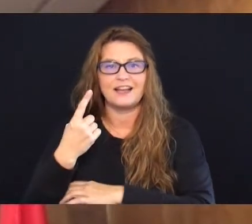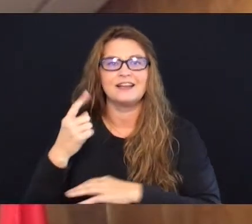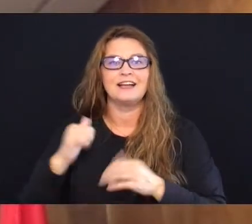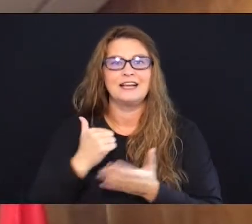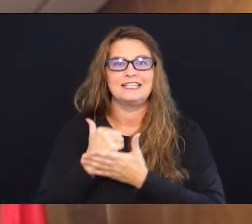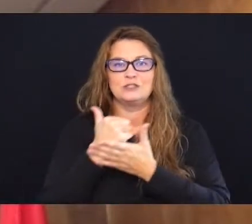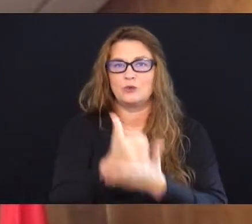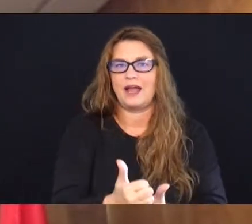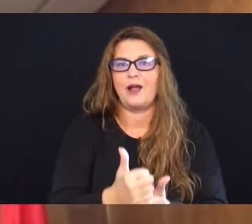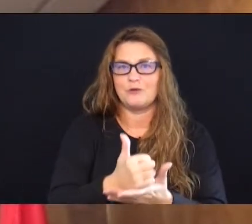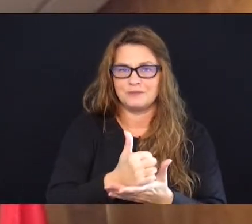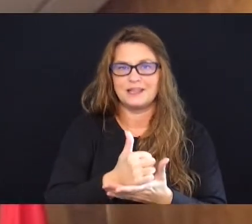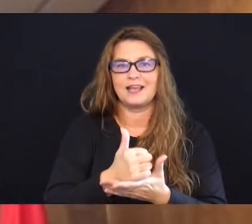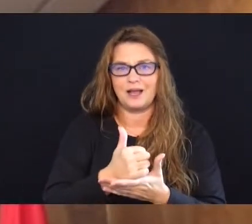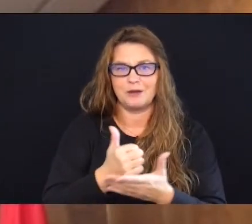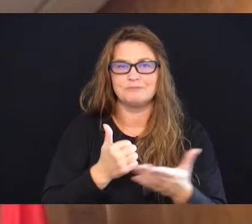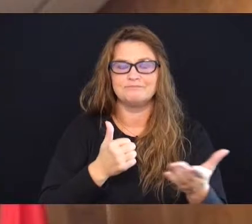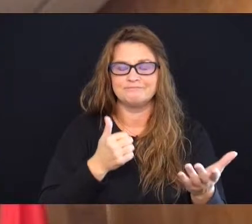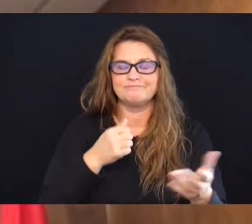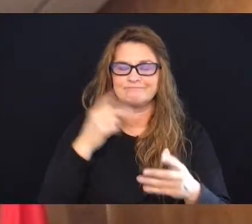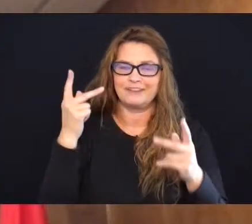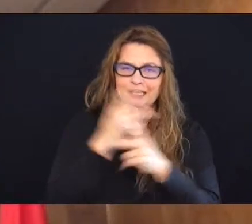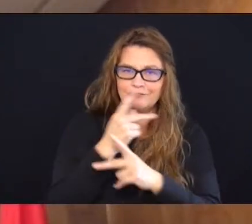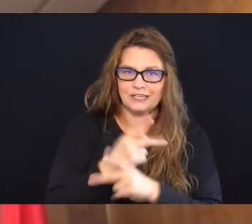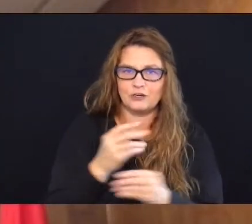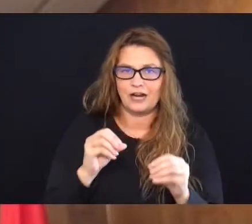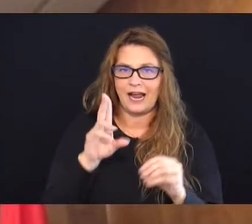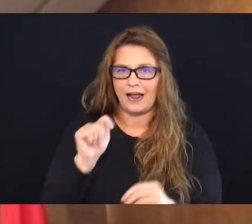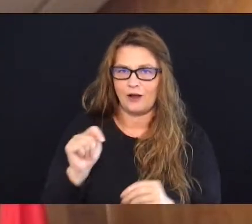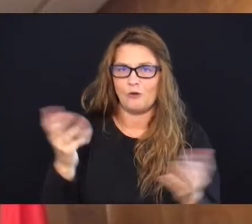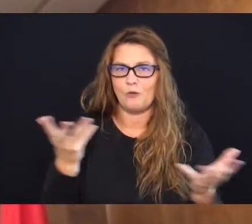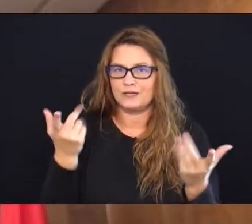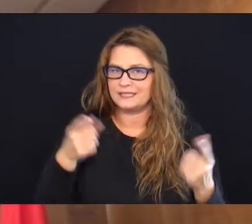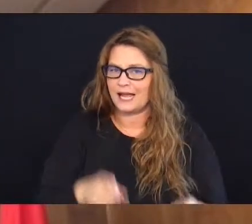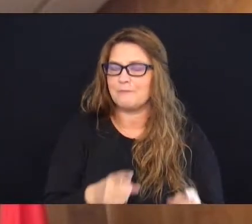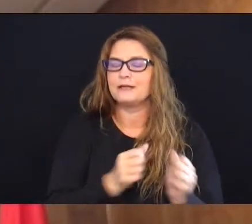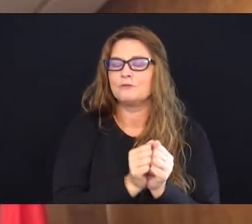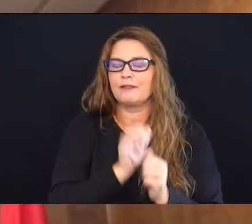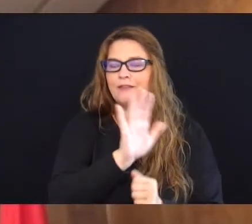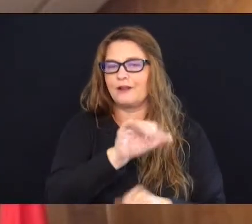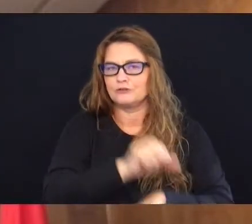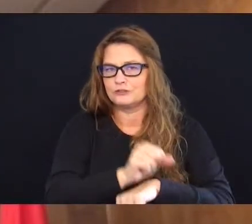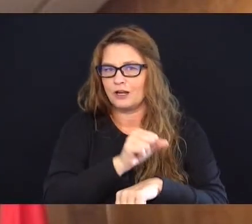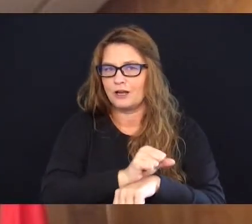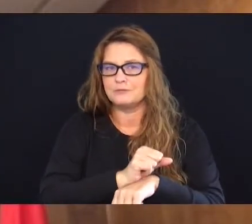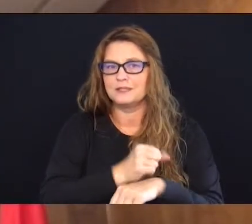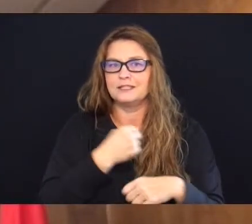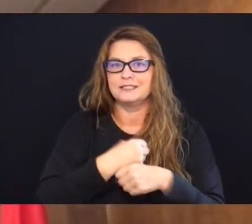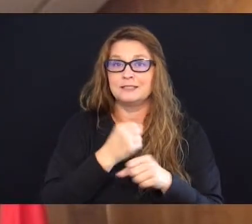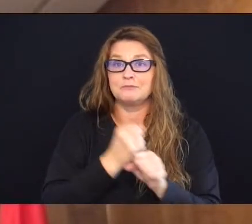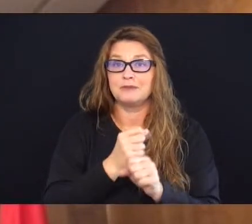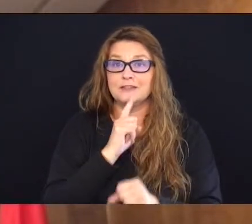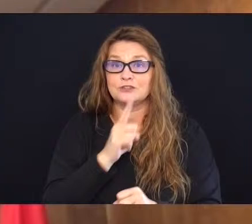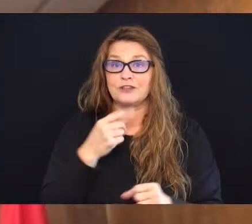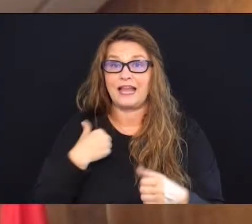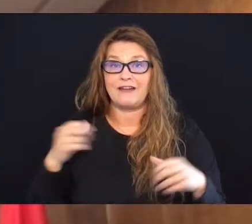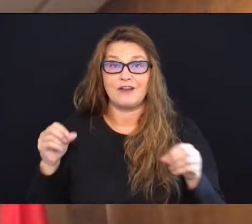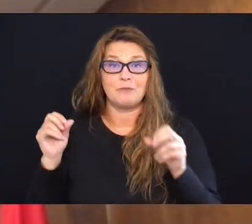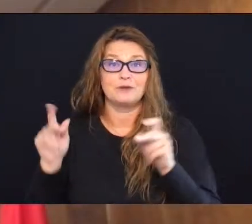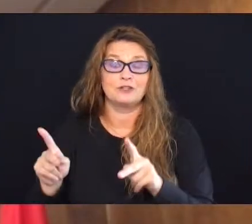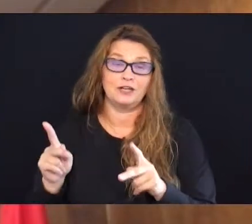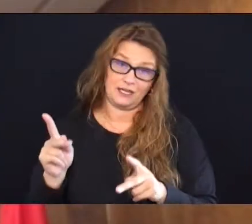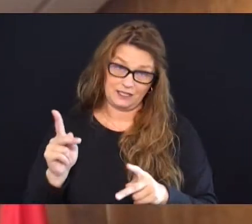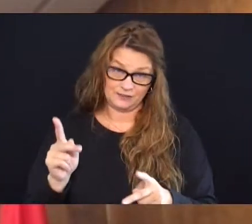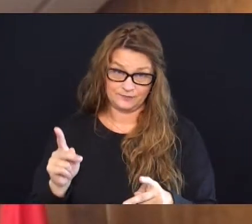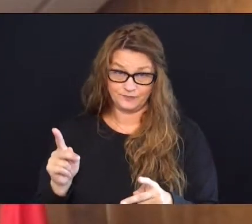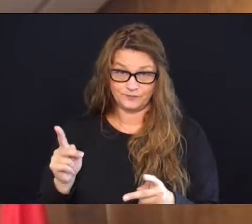process of coming off of orders, and if they don't have employment to go back to make sure that they have an opportunity. And in some cases,